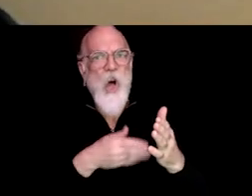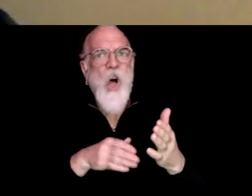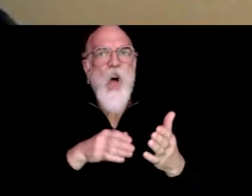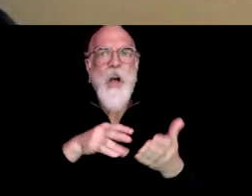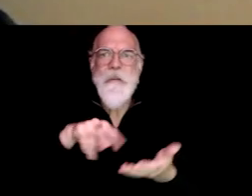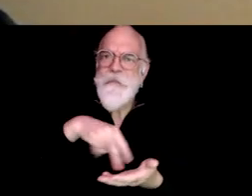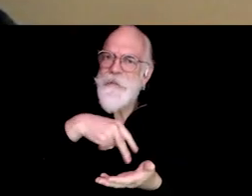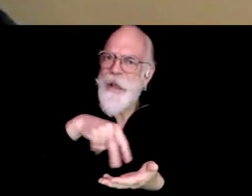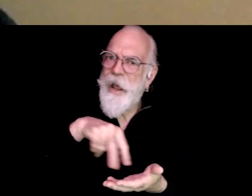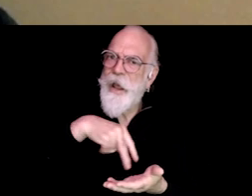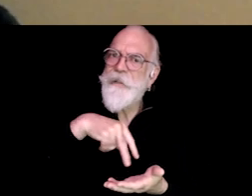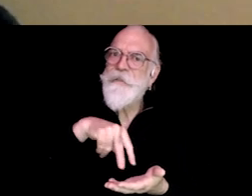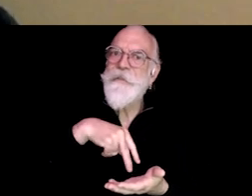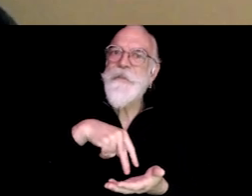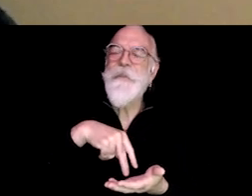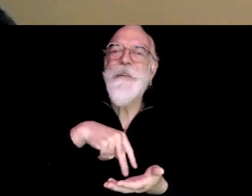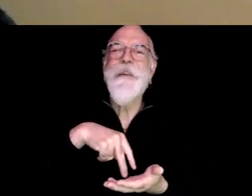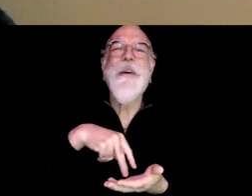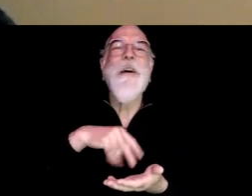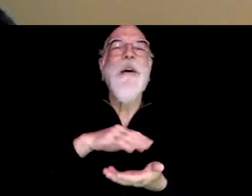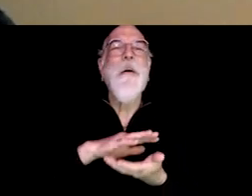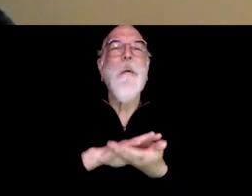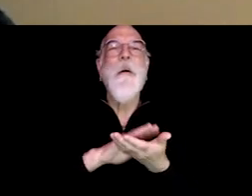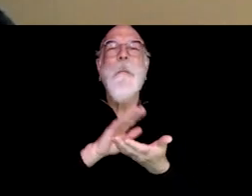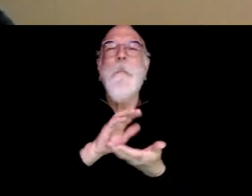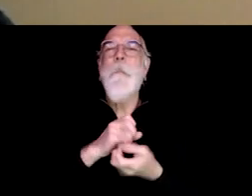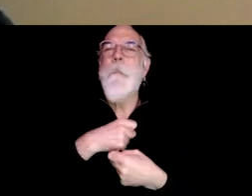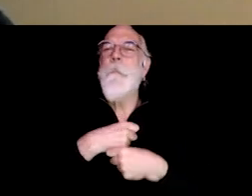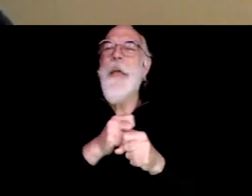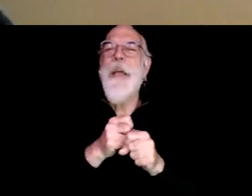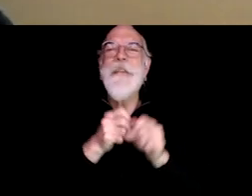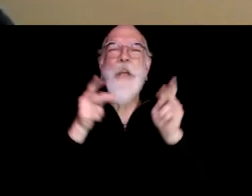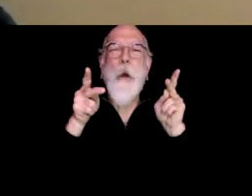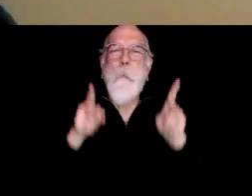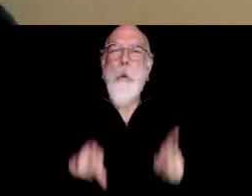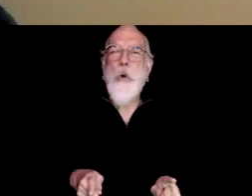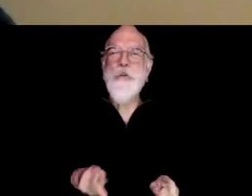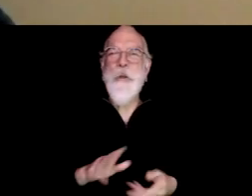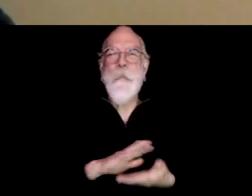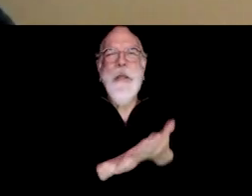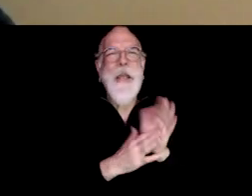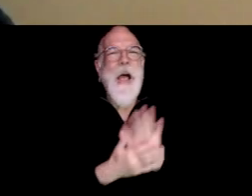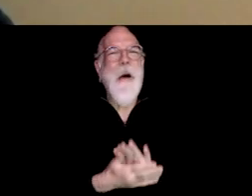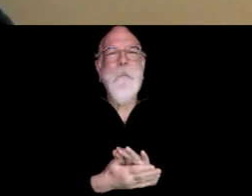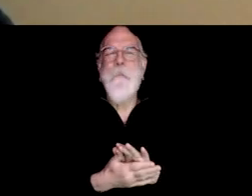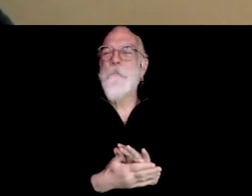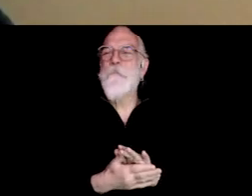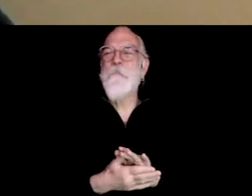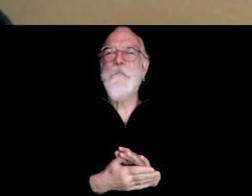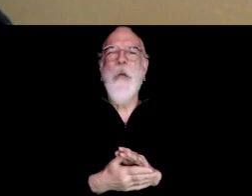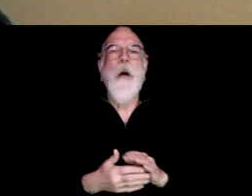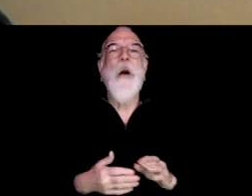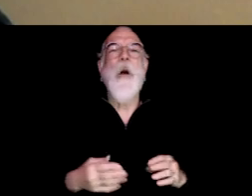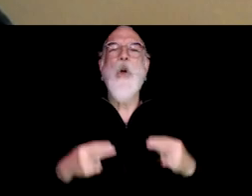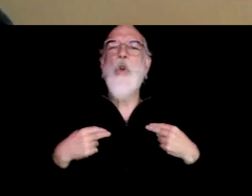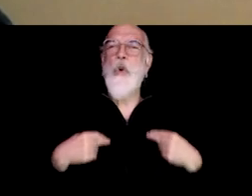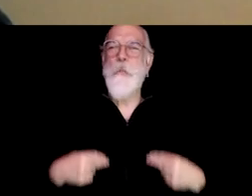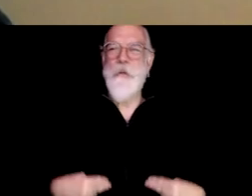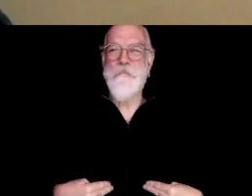bringing the human into a more than human realm. a consciousness too